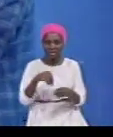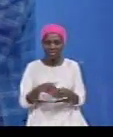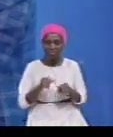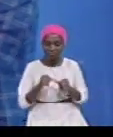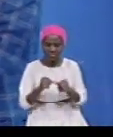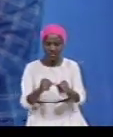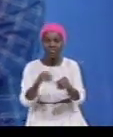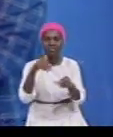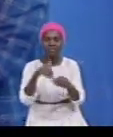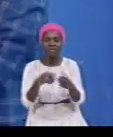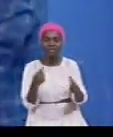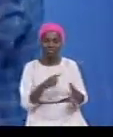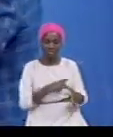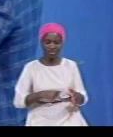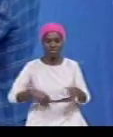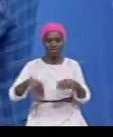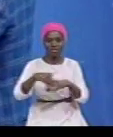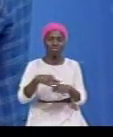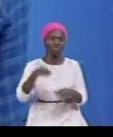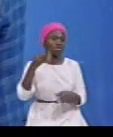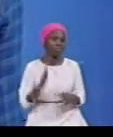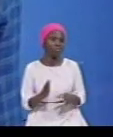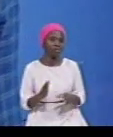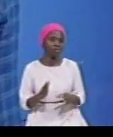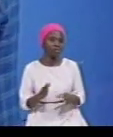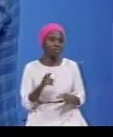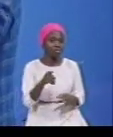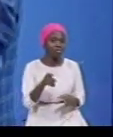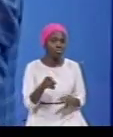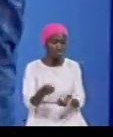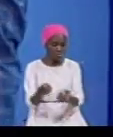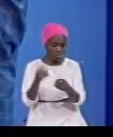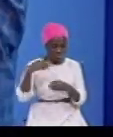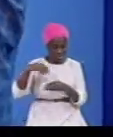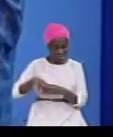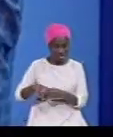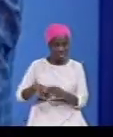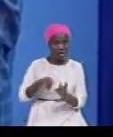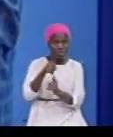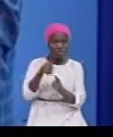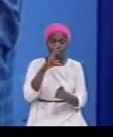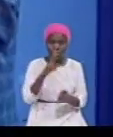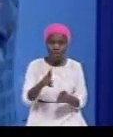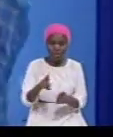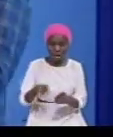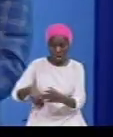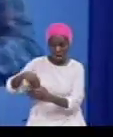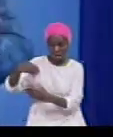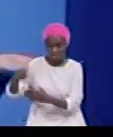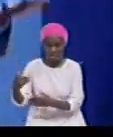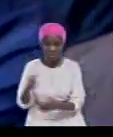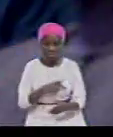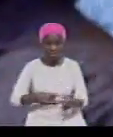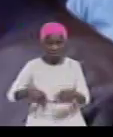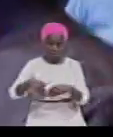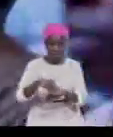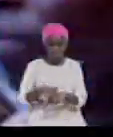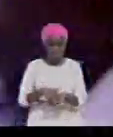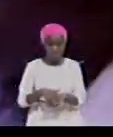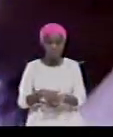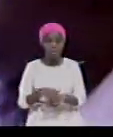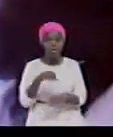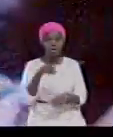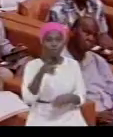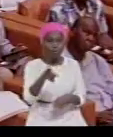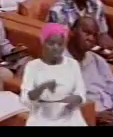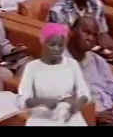You come in. When you are outside the kingdom, that's the way you used to live. Now you come in into